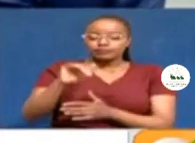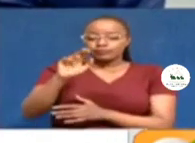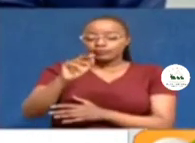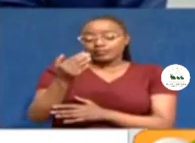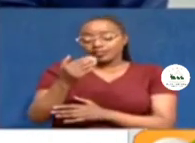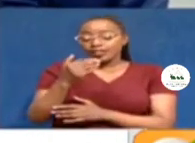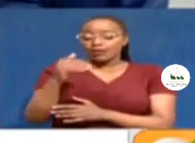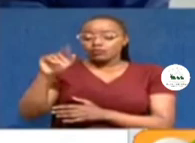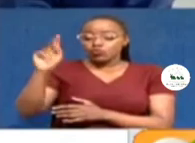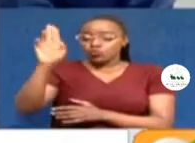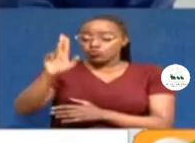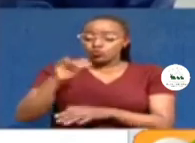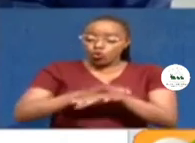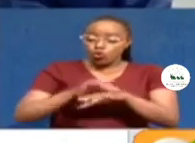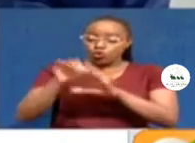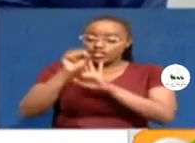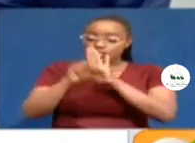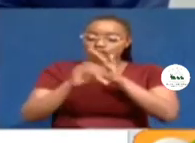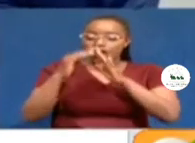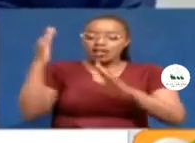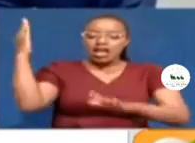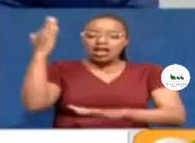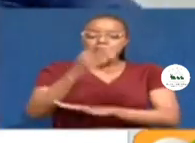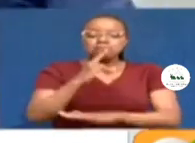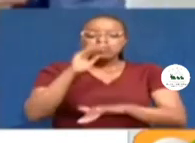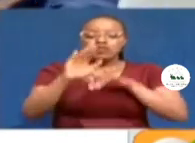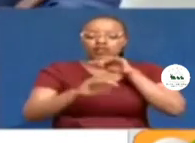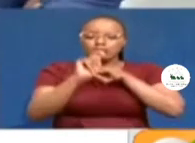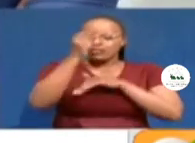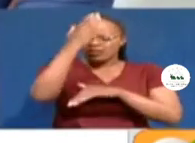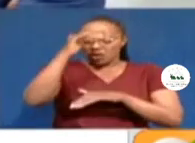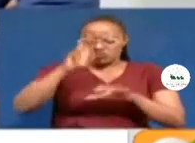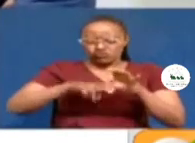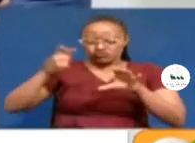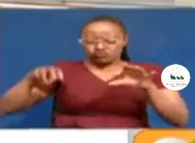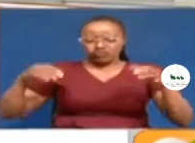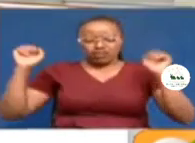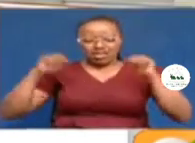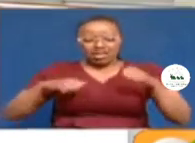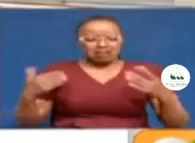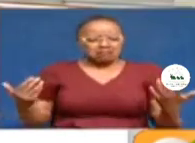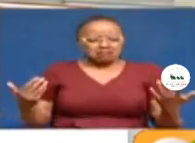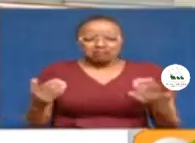editors to State House and indirectly tells his deputy, why don't you resign? Step aside.